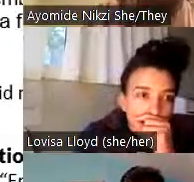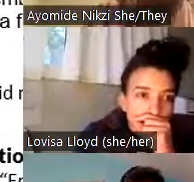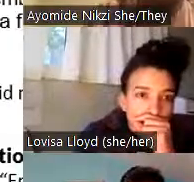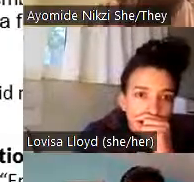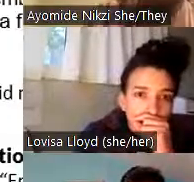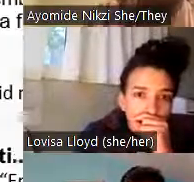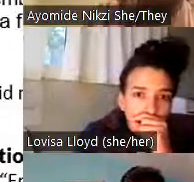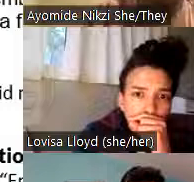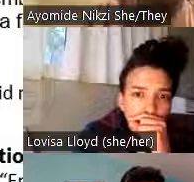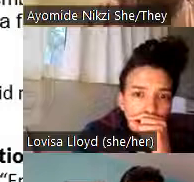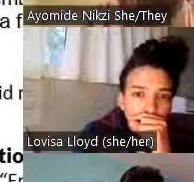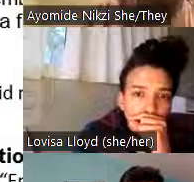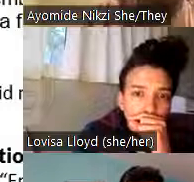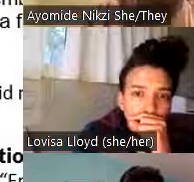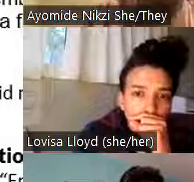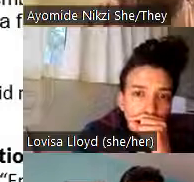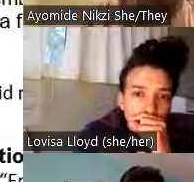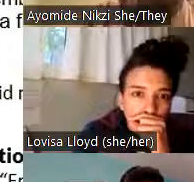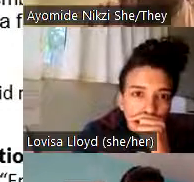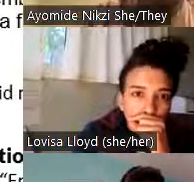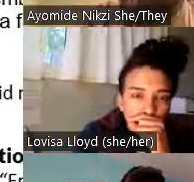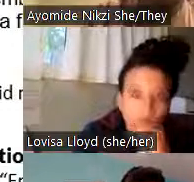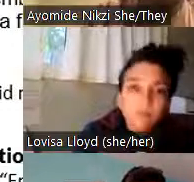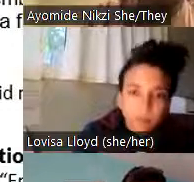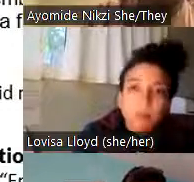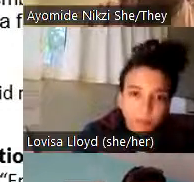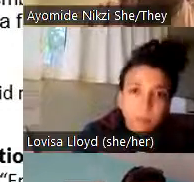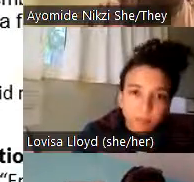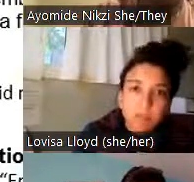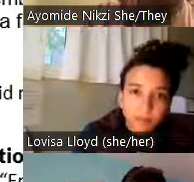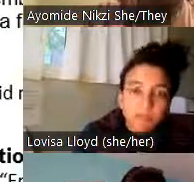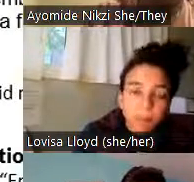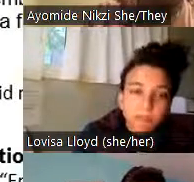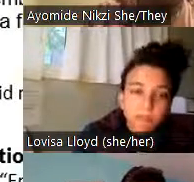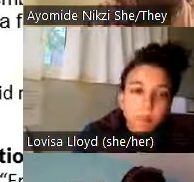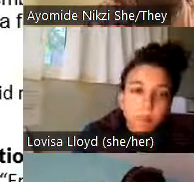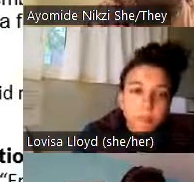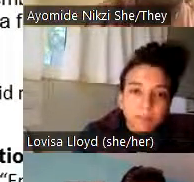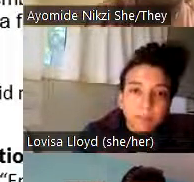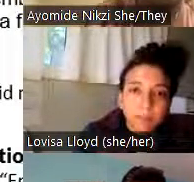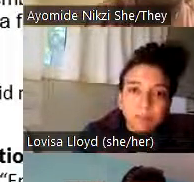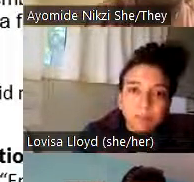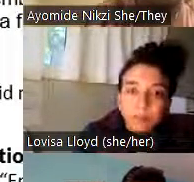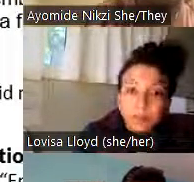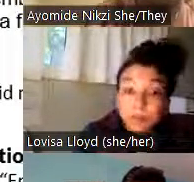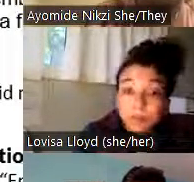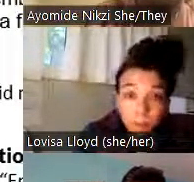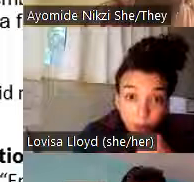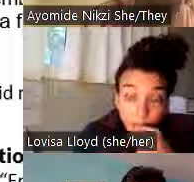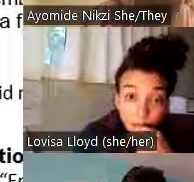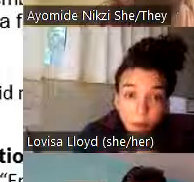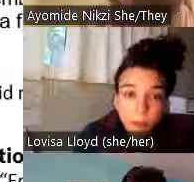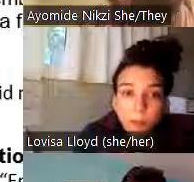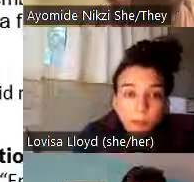Is there strong opposition to striking this